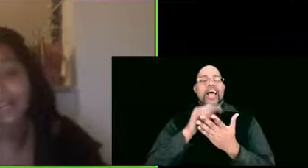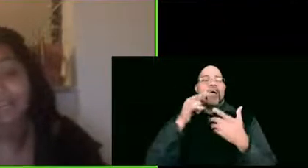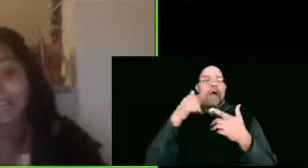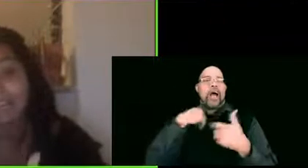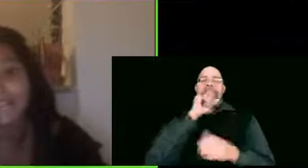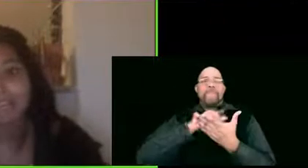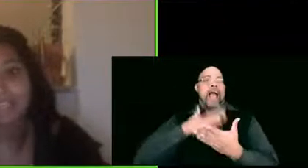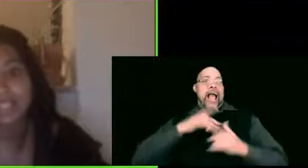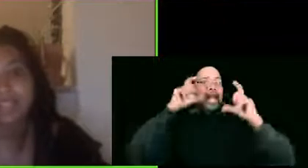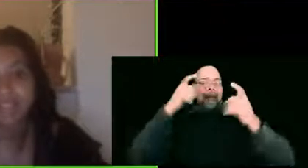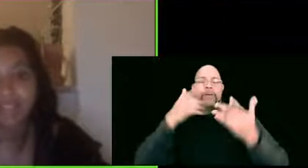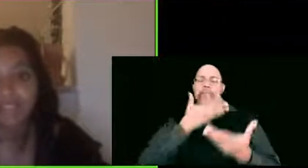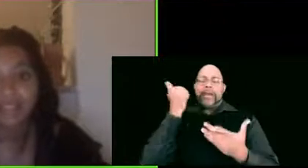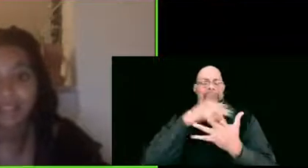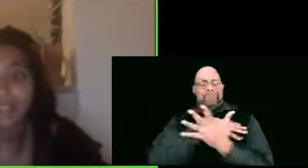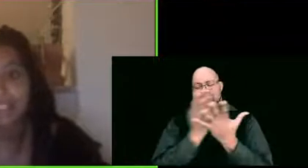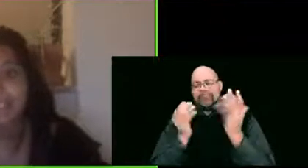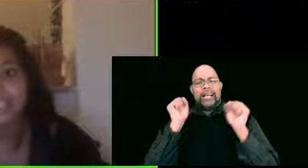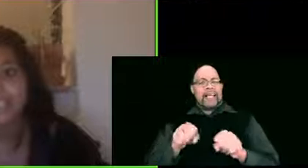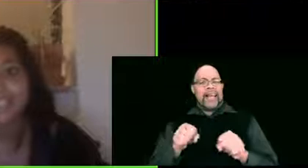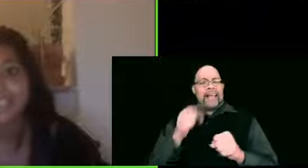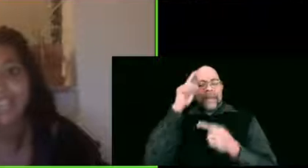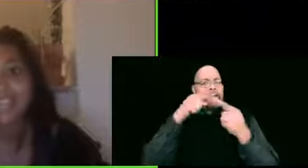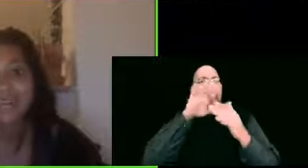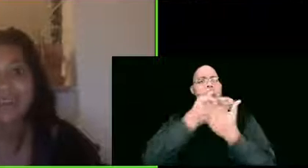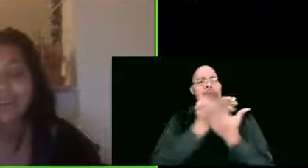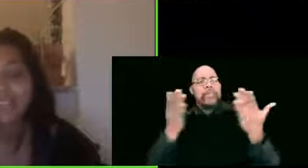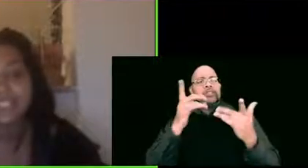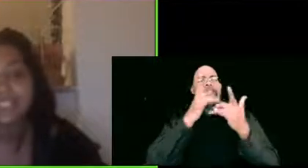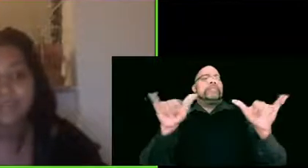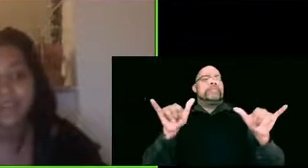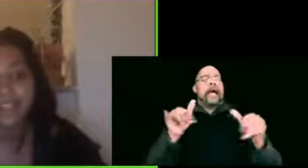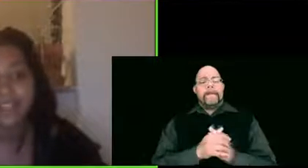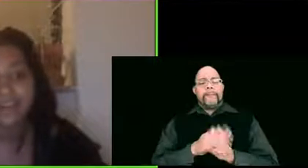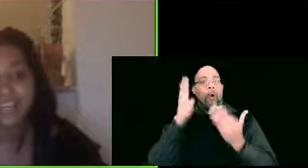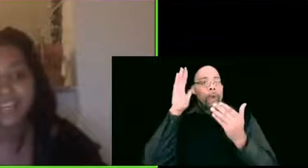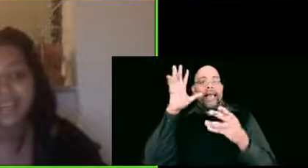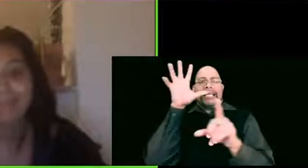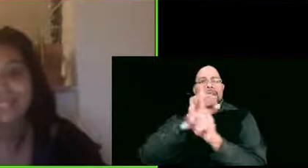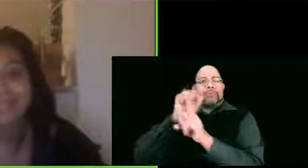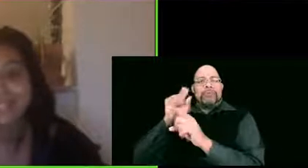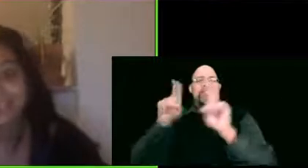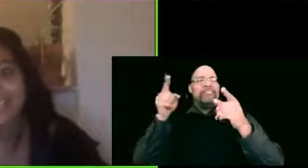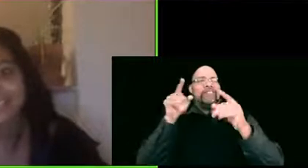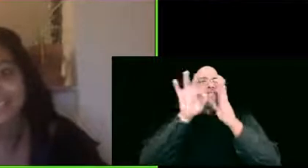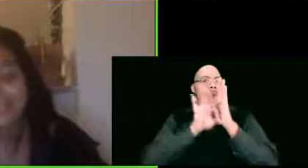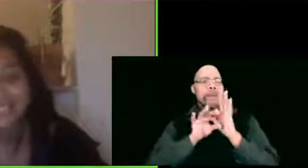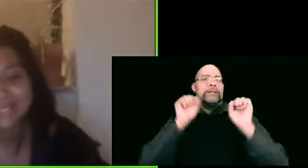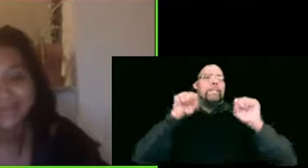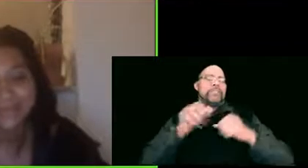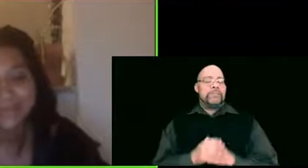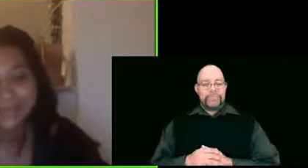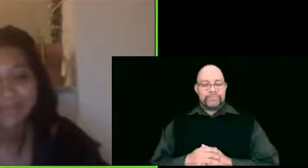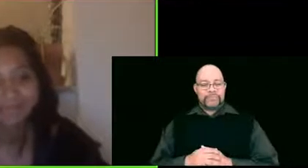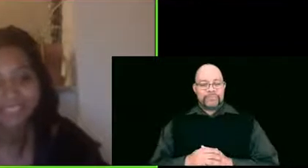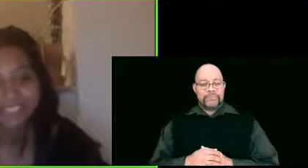So that's why I love that camera, is it's so versatile and it allows me to kind of think about all of those things at once and hopefully capture them in as many different formats